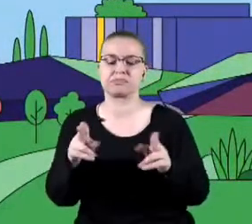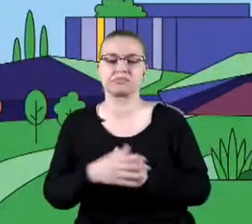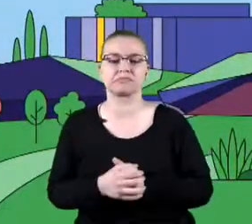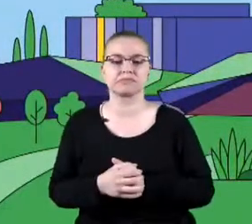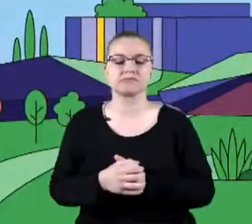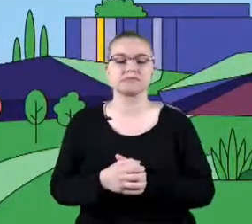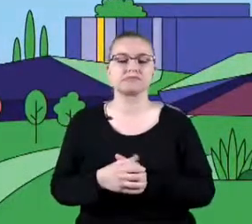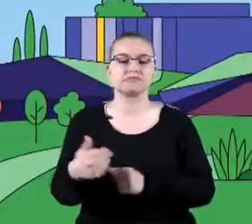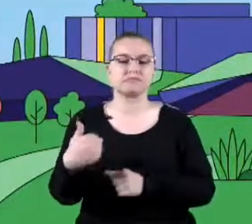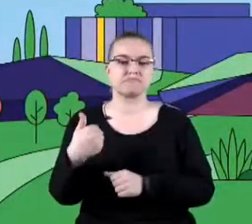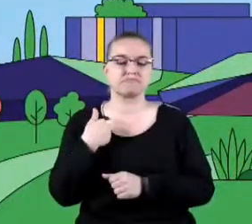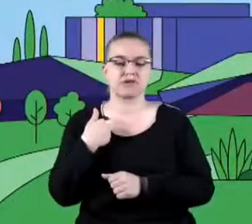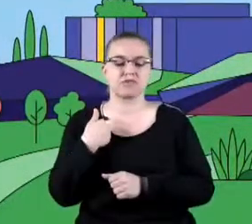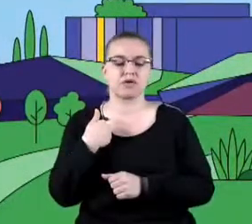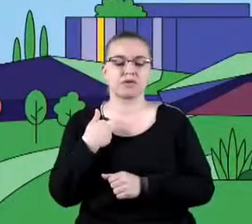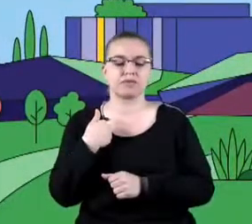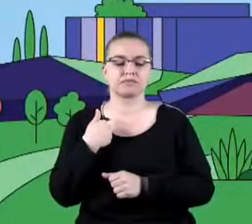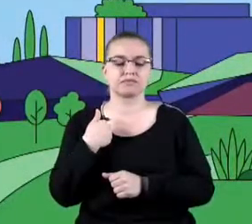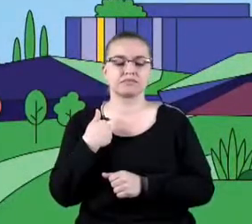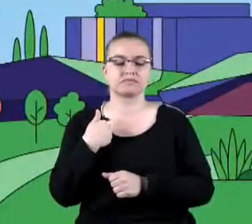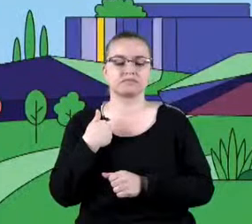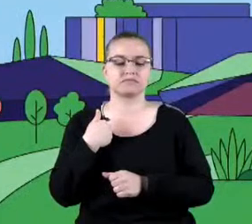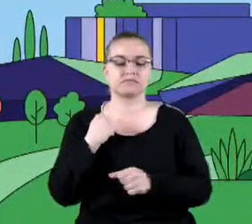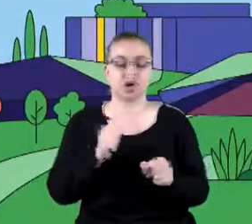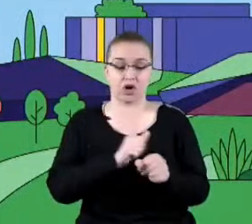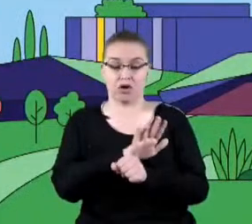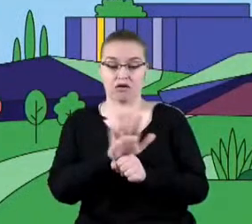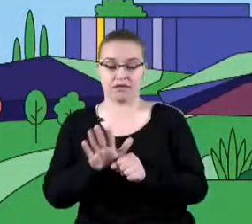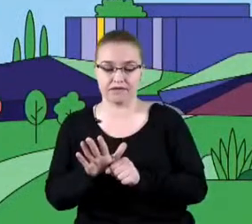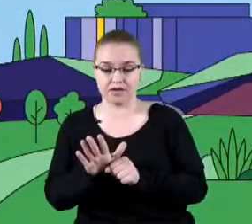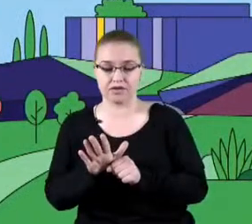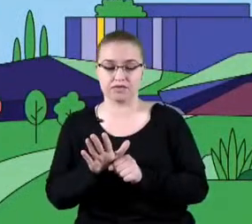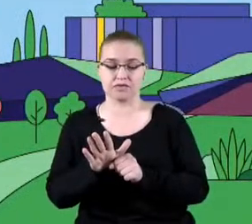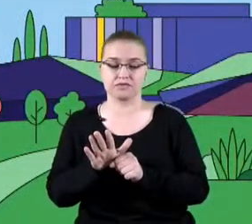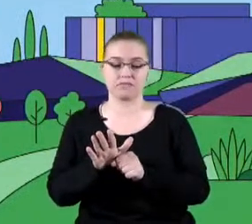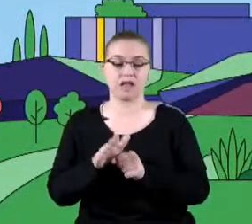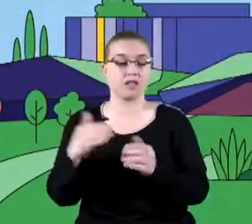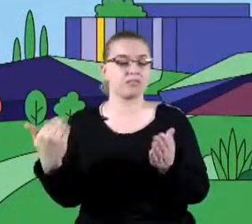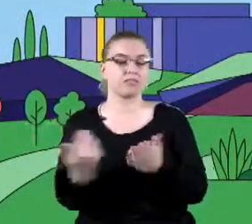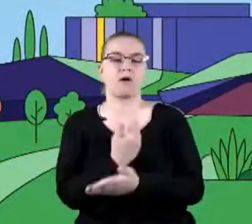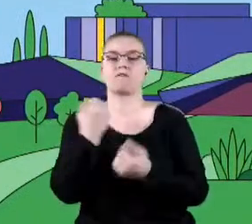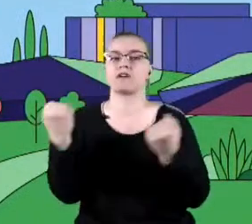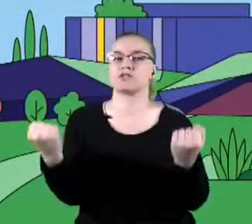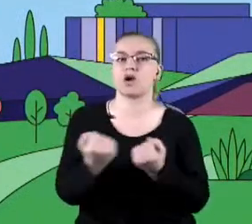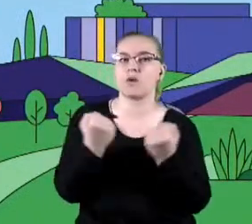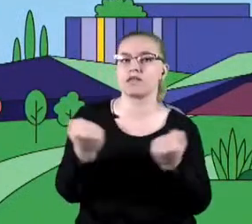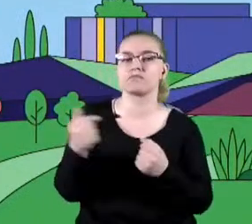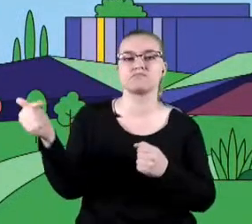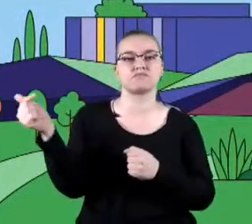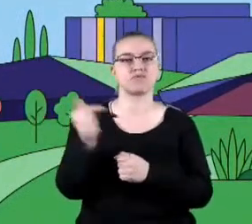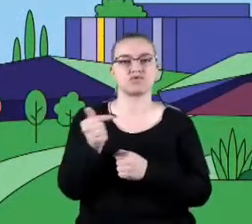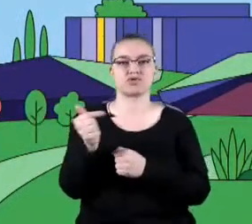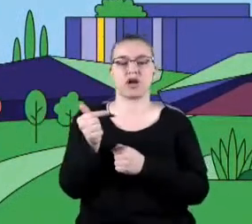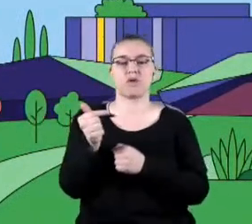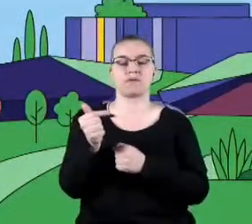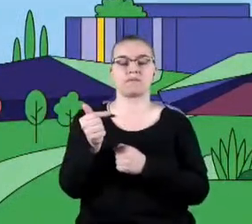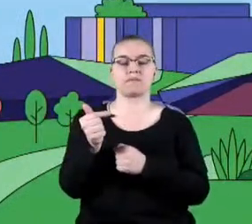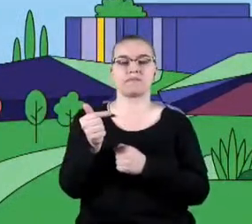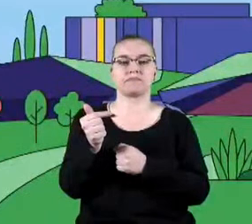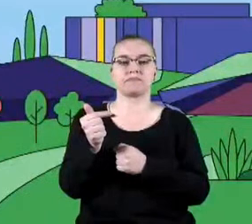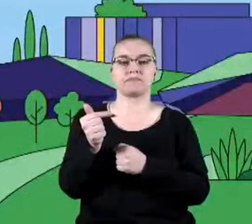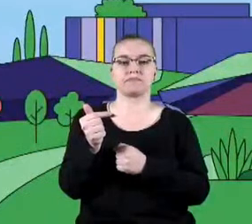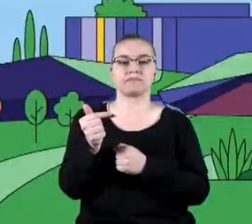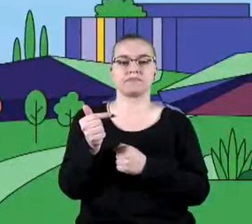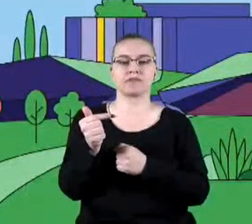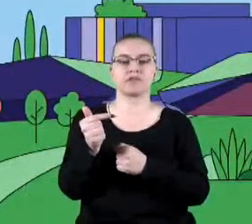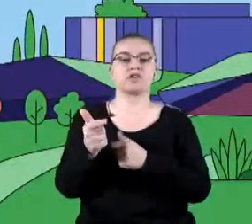the COVID, but a new kind of activities need to be encouraged and developed